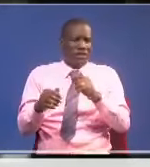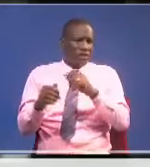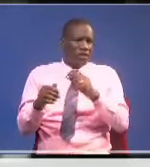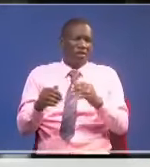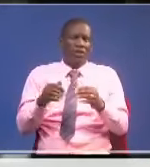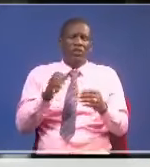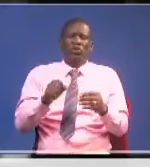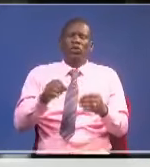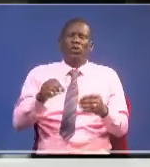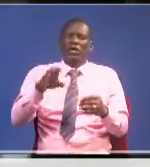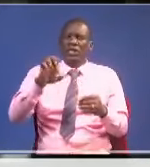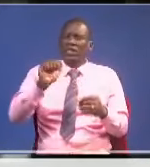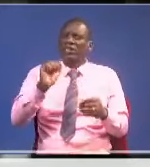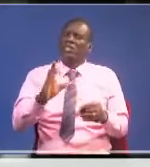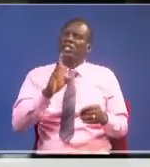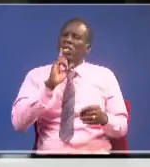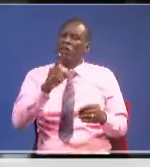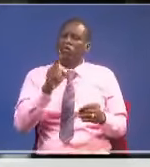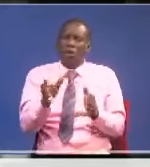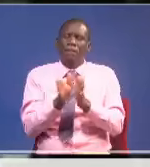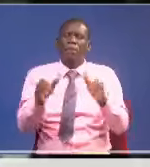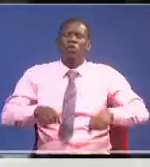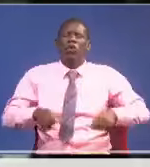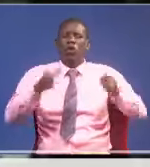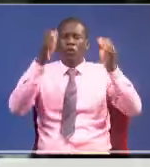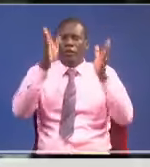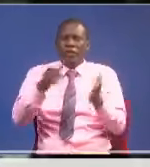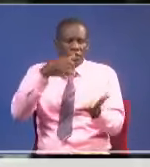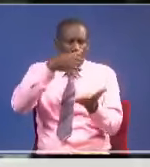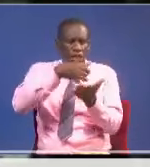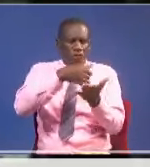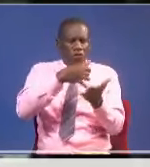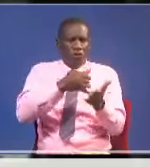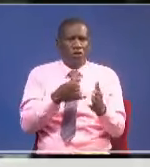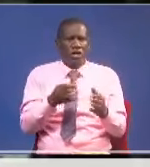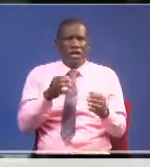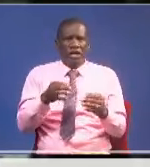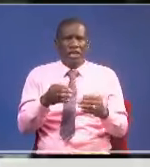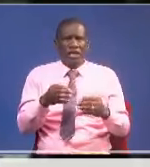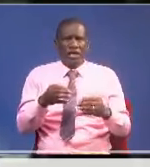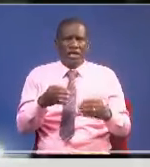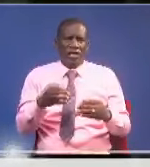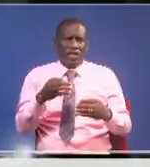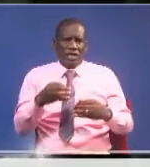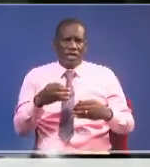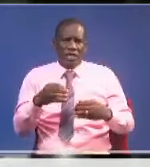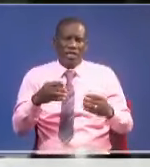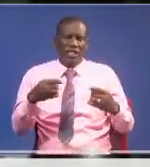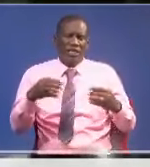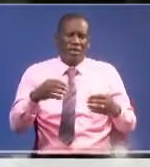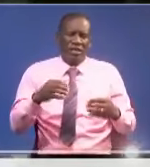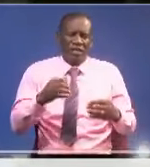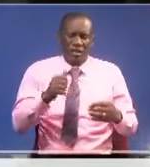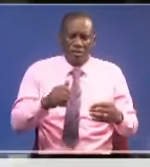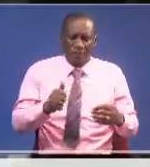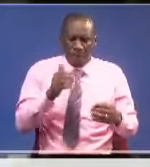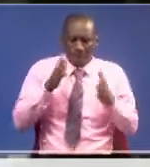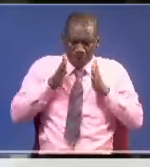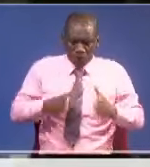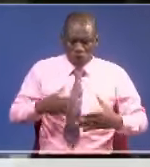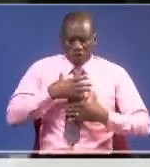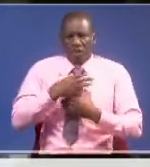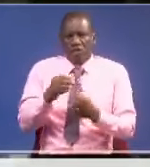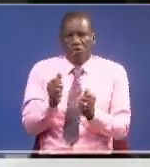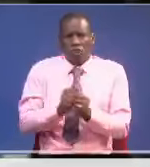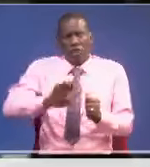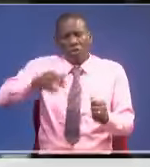EACC sends a warning to public officials that are engaging in a conflict of interest at the county government and